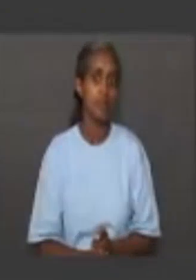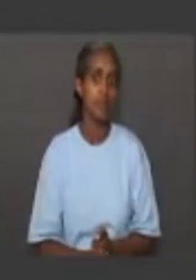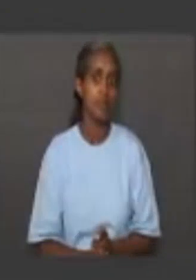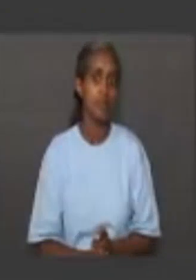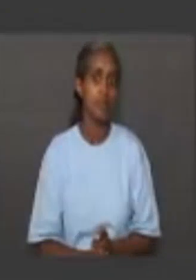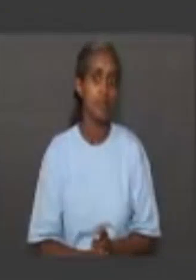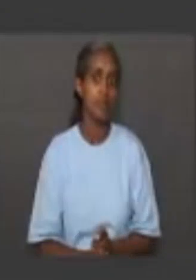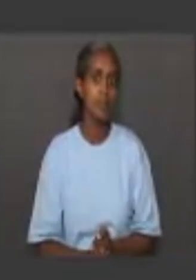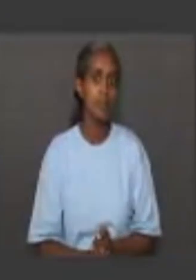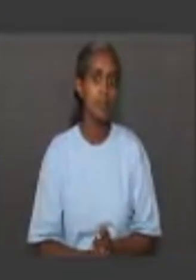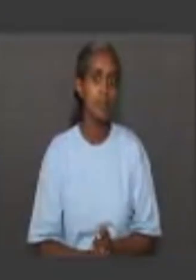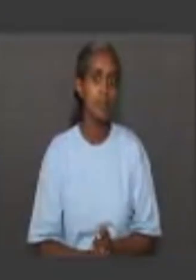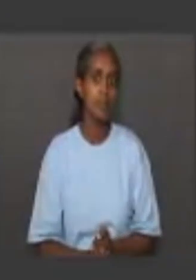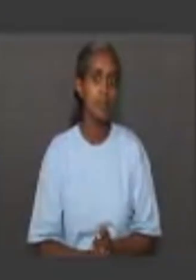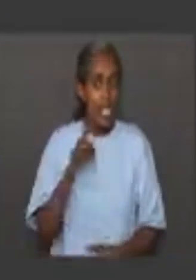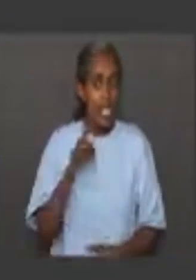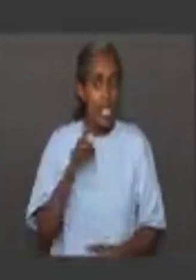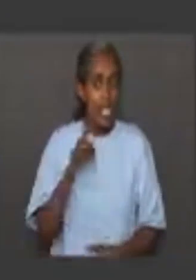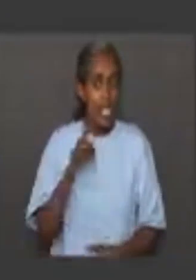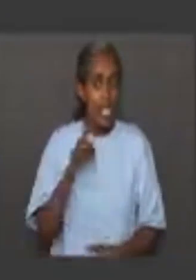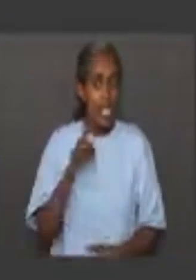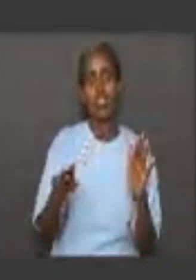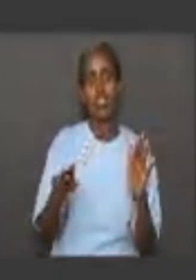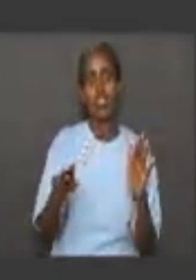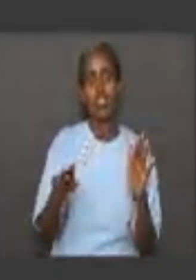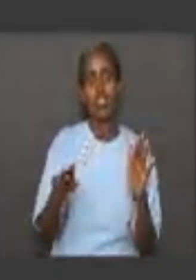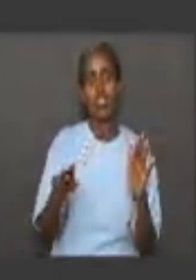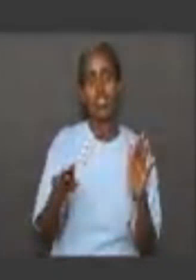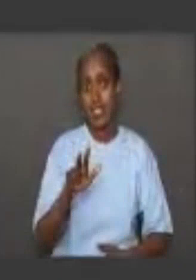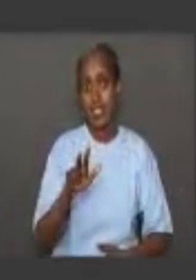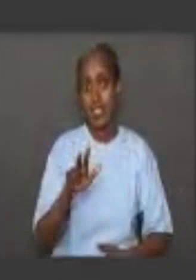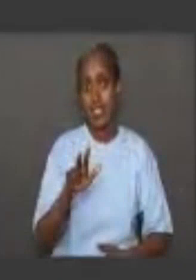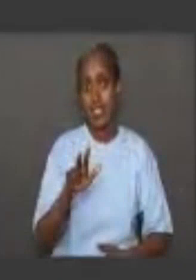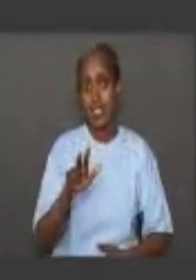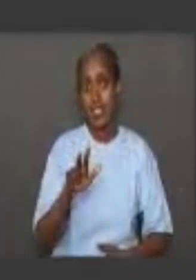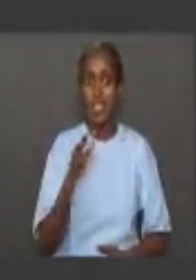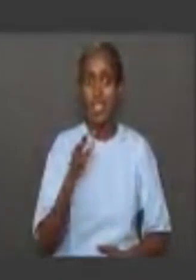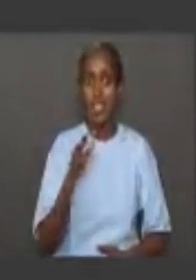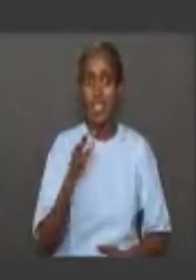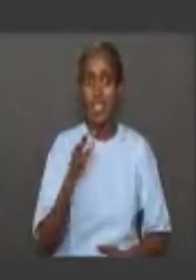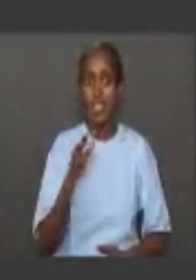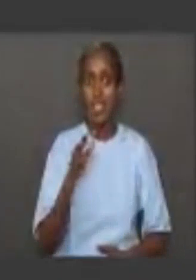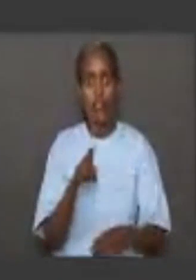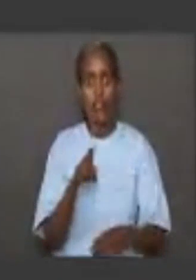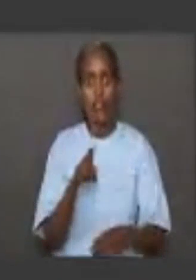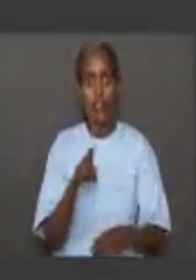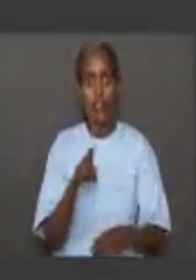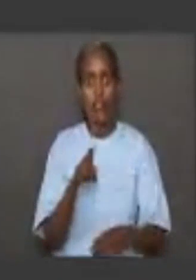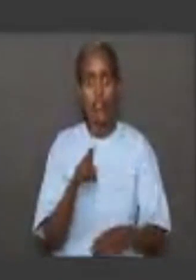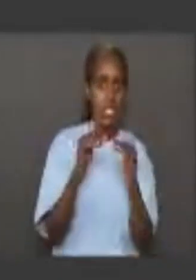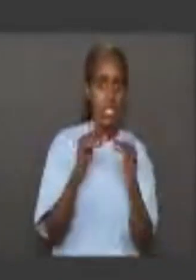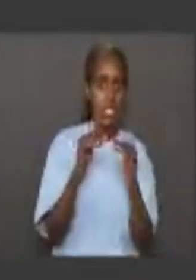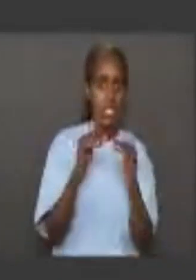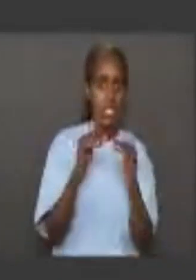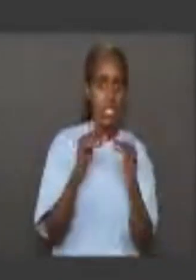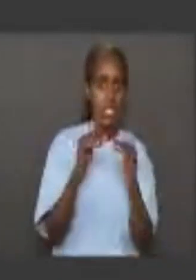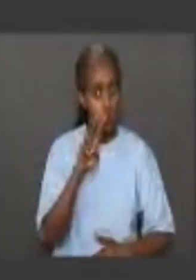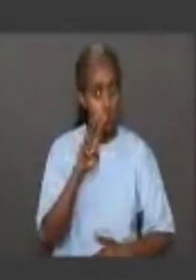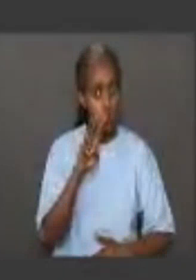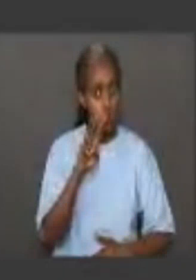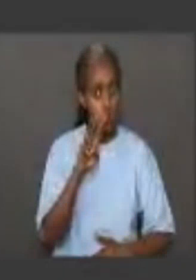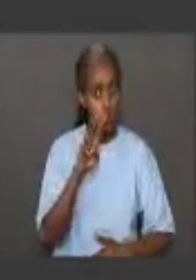If x equals -3, f of x equals